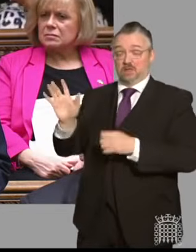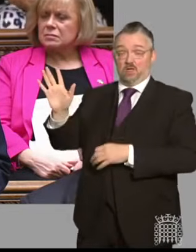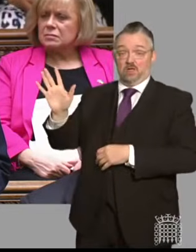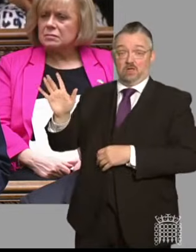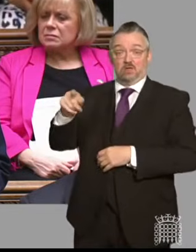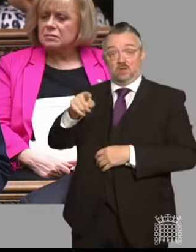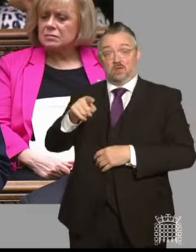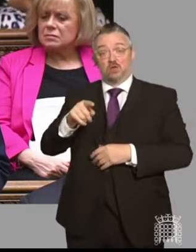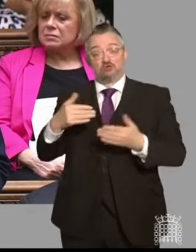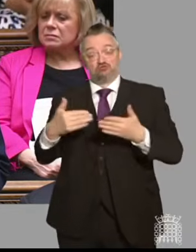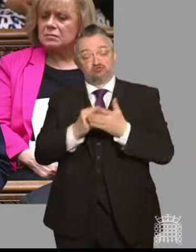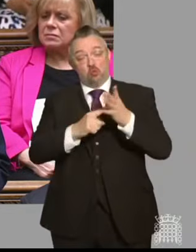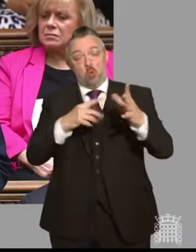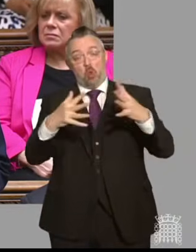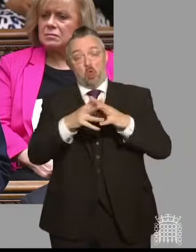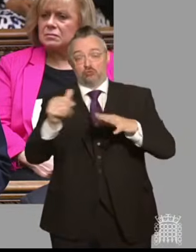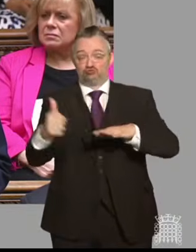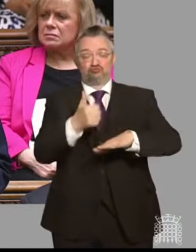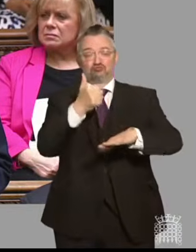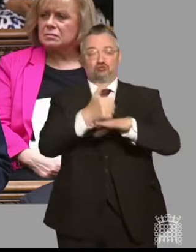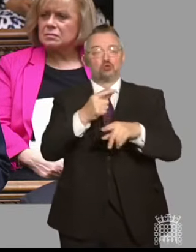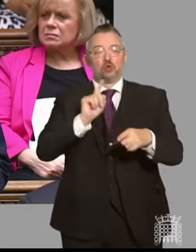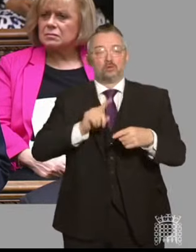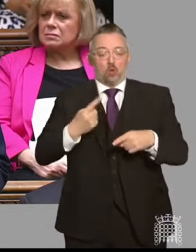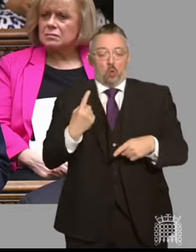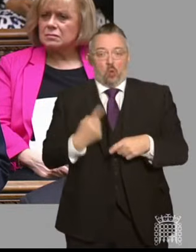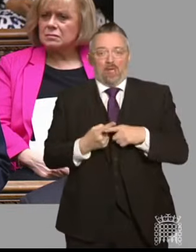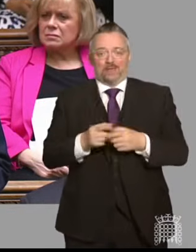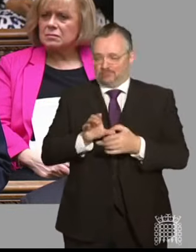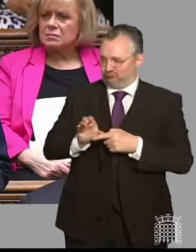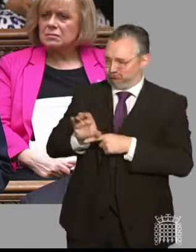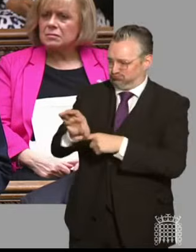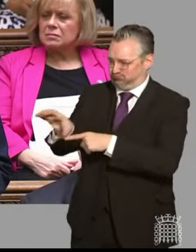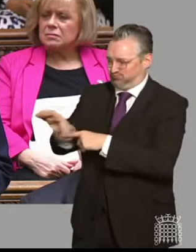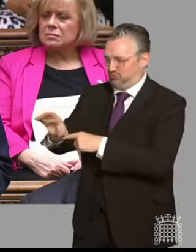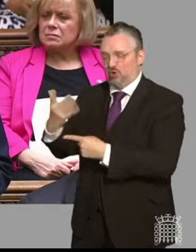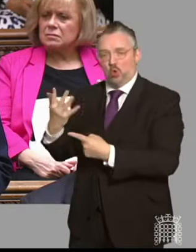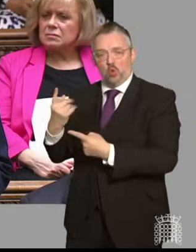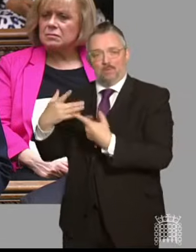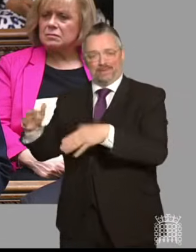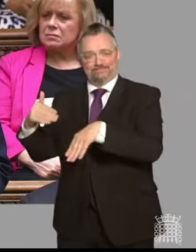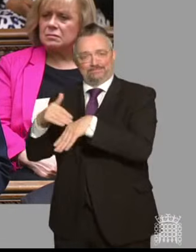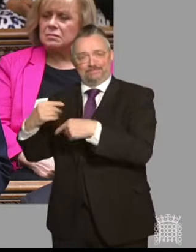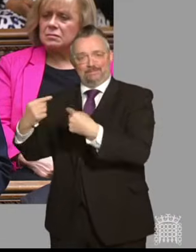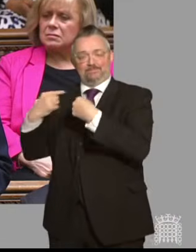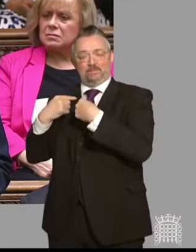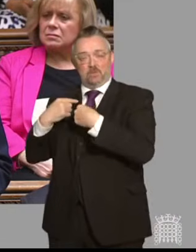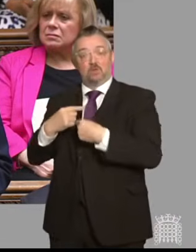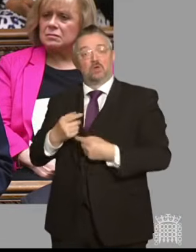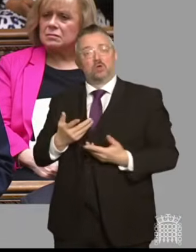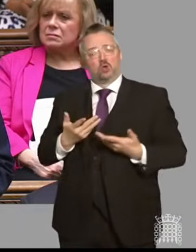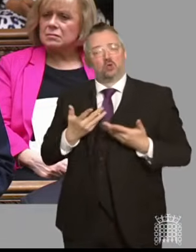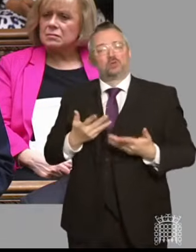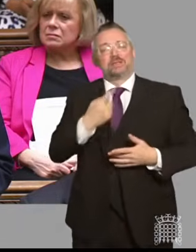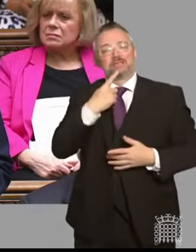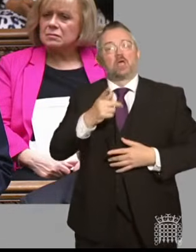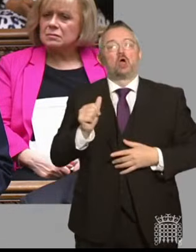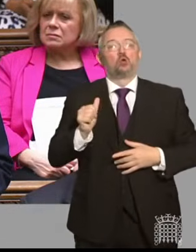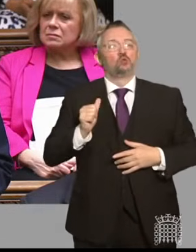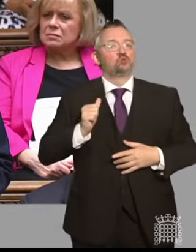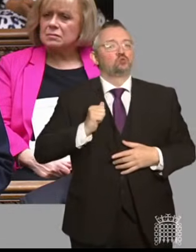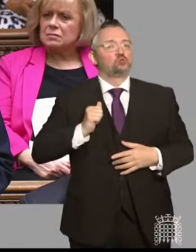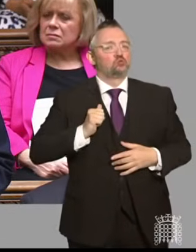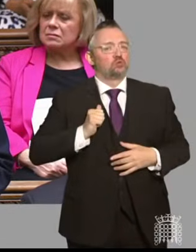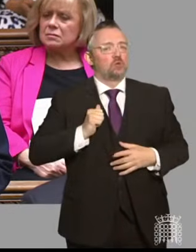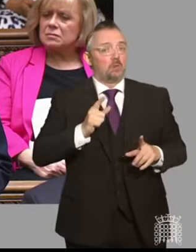and compensate victims, and today he said shortly. So will he commit today to ensuring that this